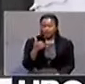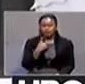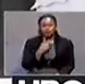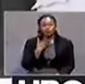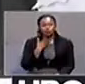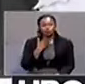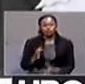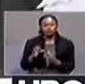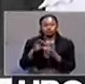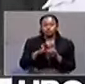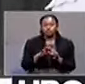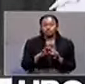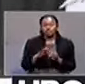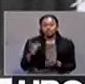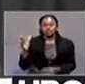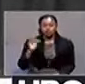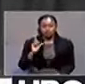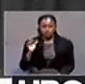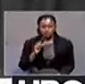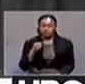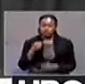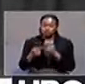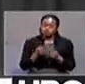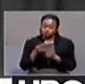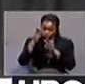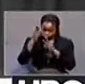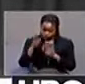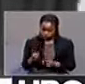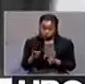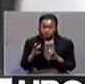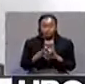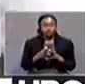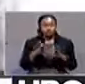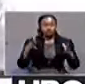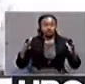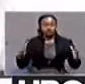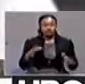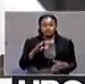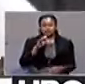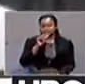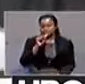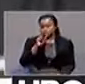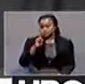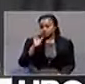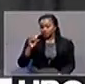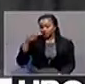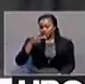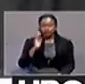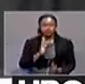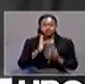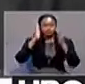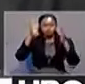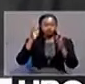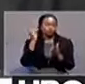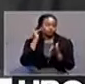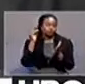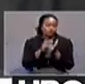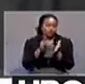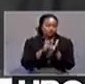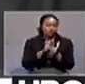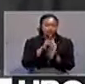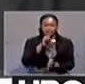the colleagues in paying tribute to the great Archbishop Dr. Cyprian